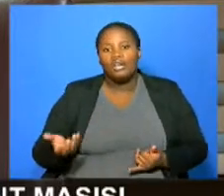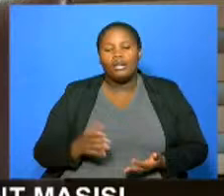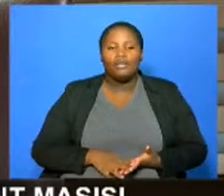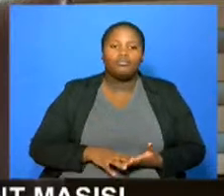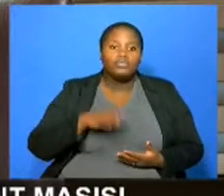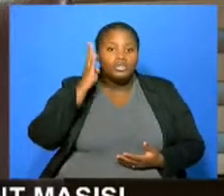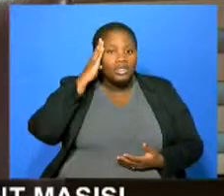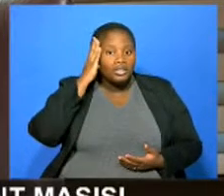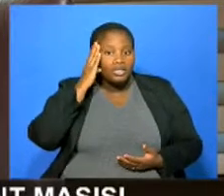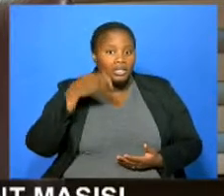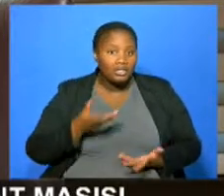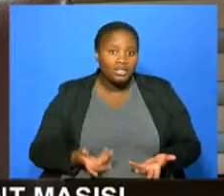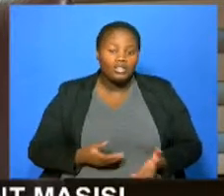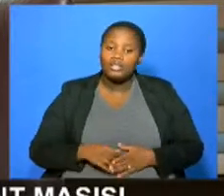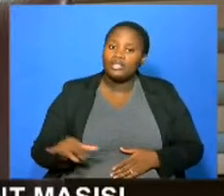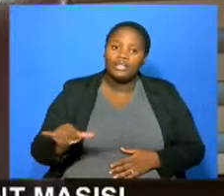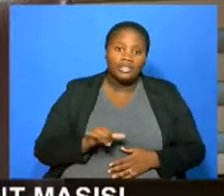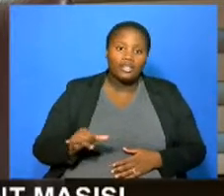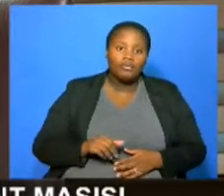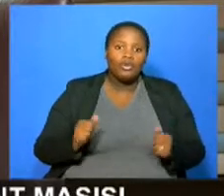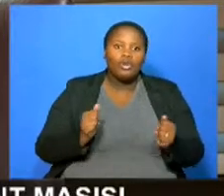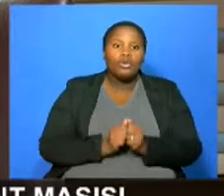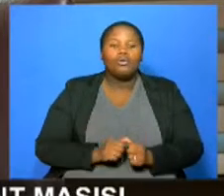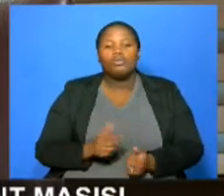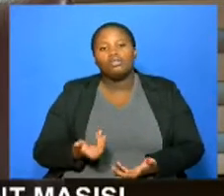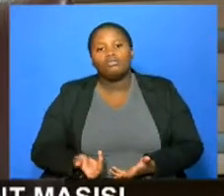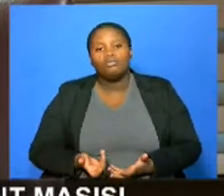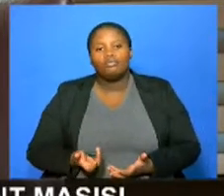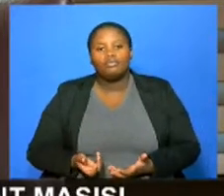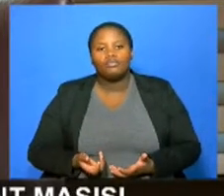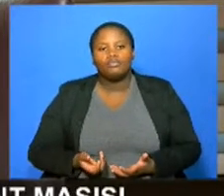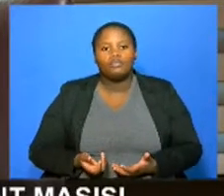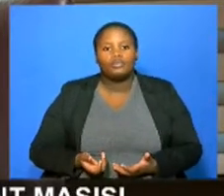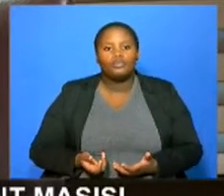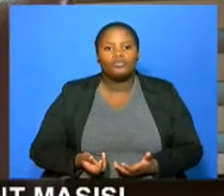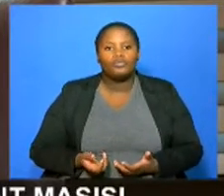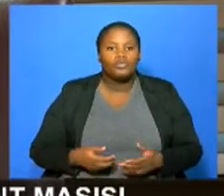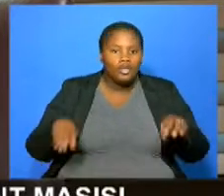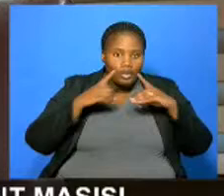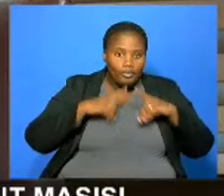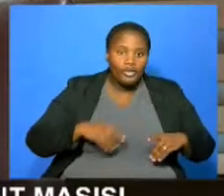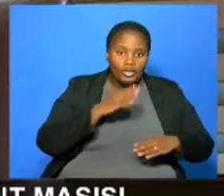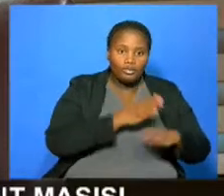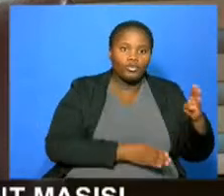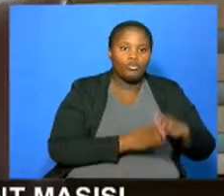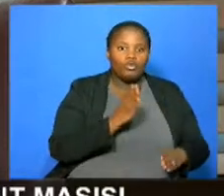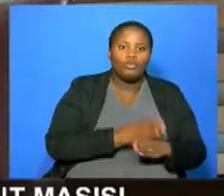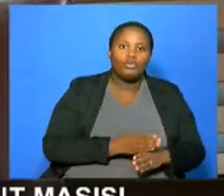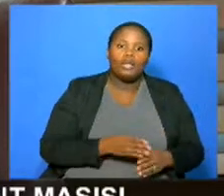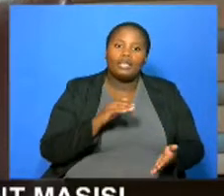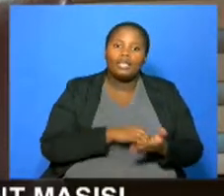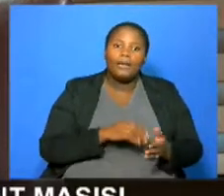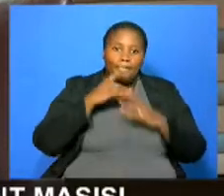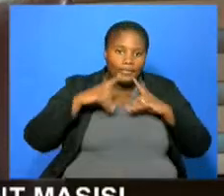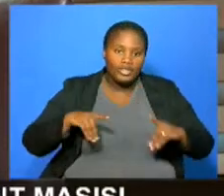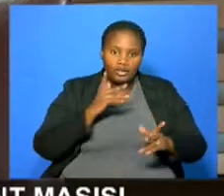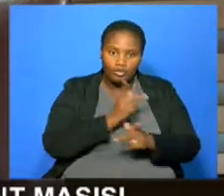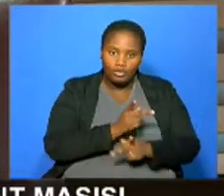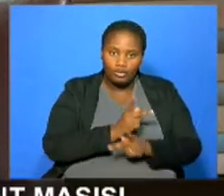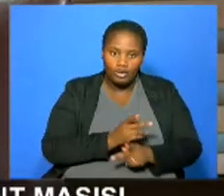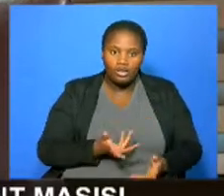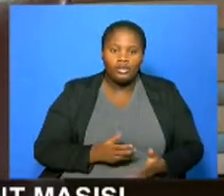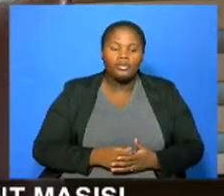We are thinking about SADC also with respect to its role in peace building and peace maintenance, security